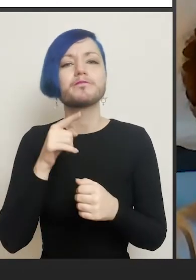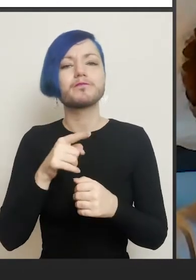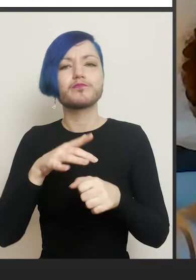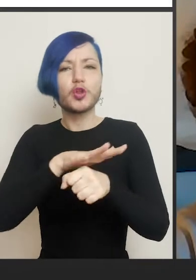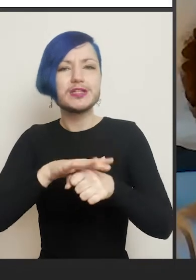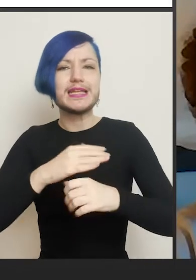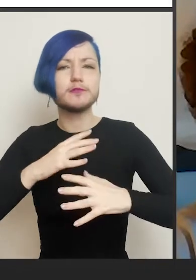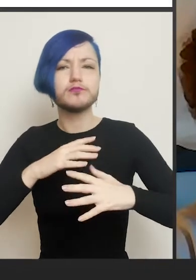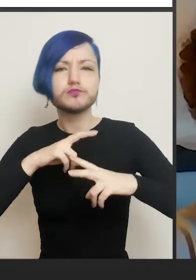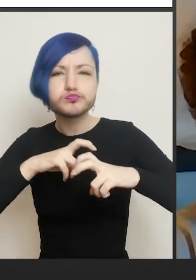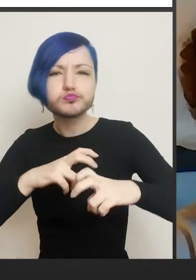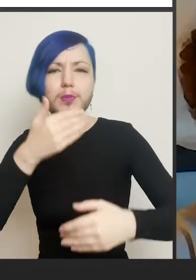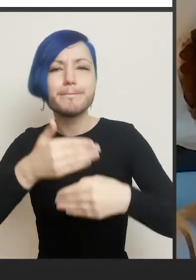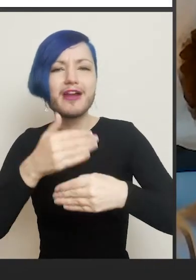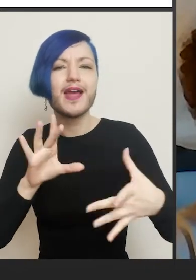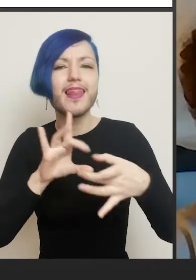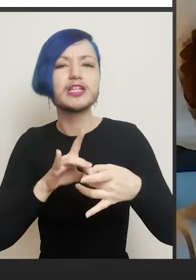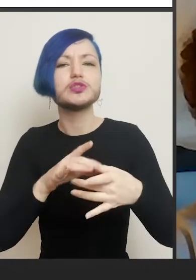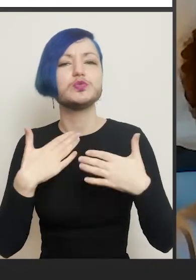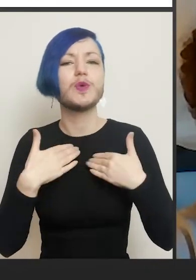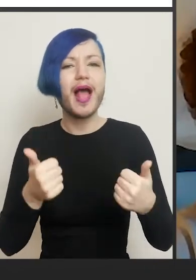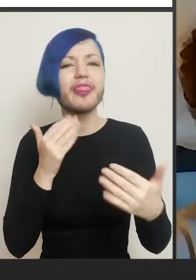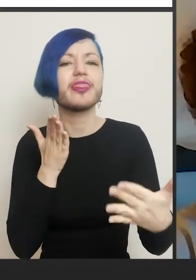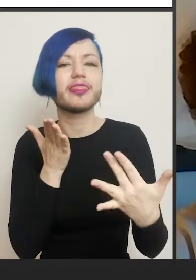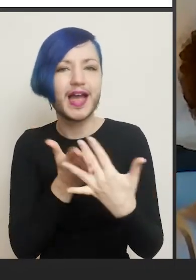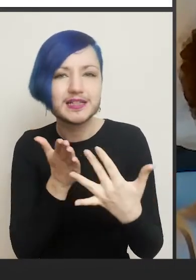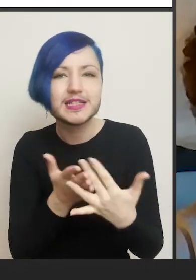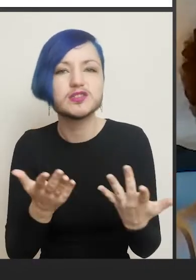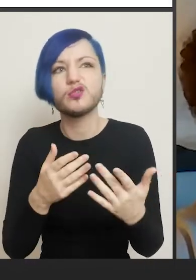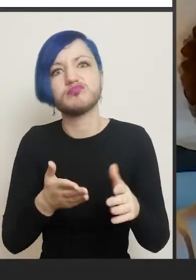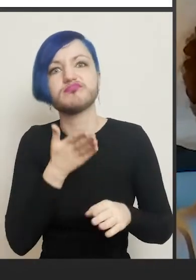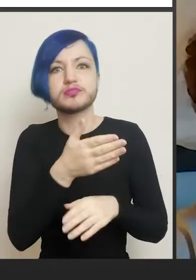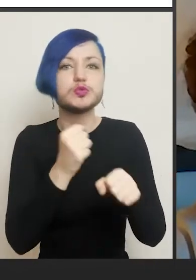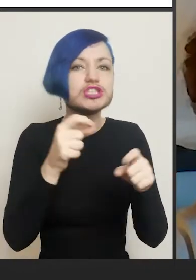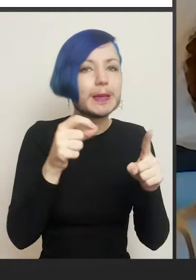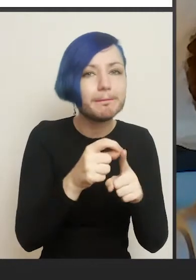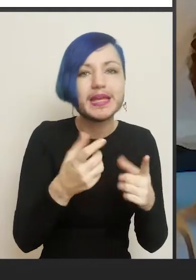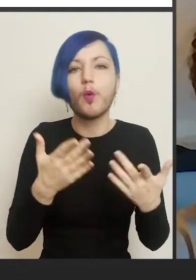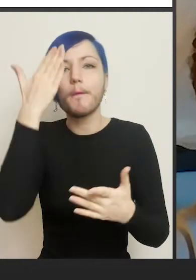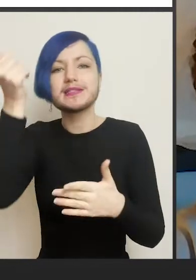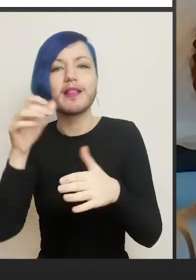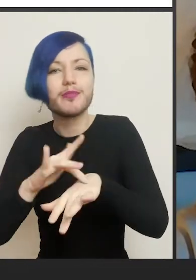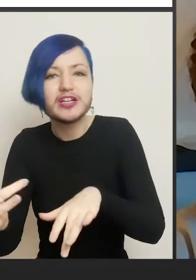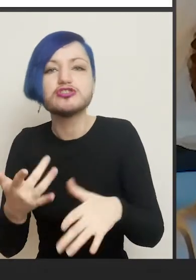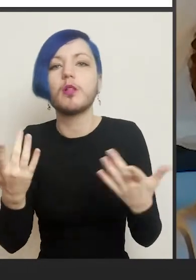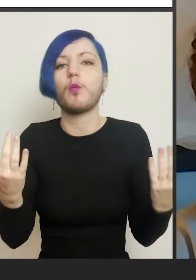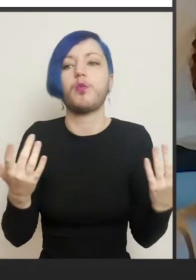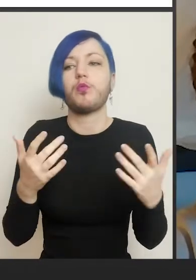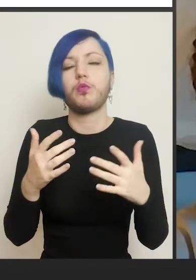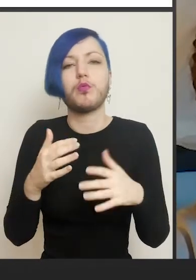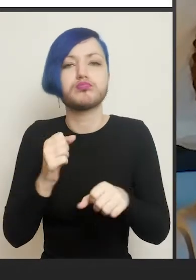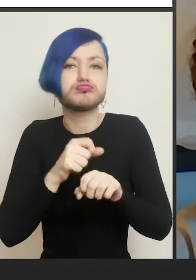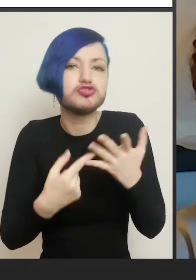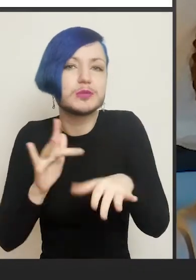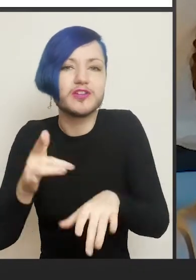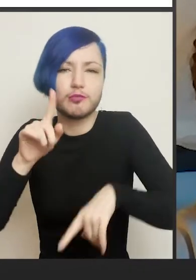exploring barriers to access health in general. So whether it's going to see a GP or whether it's talking to a mental health professional or,